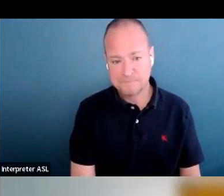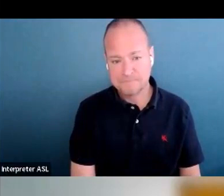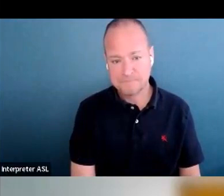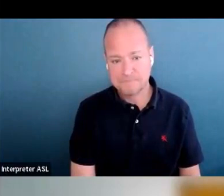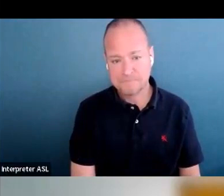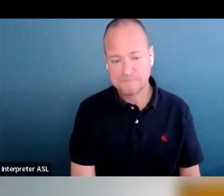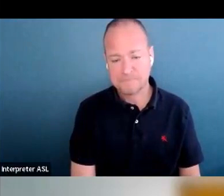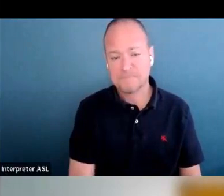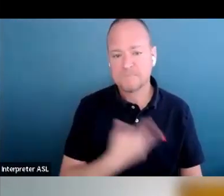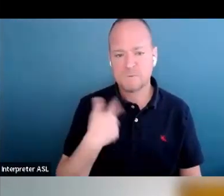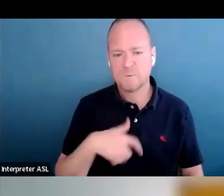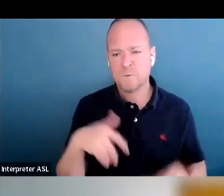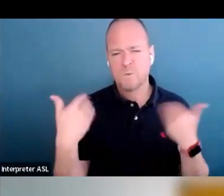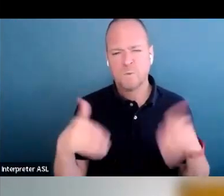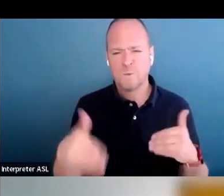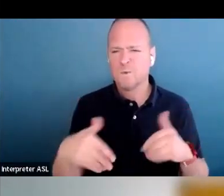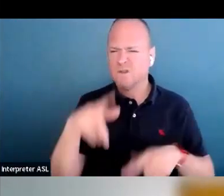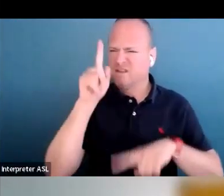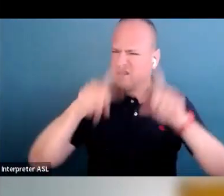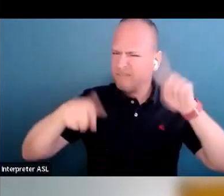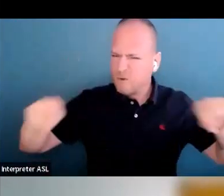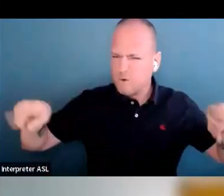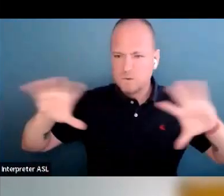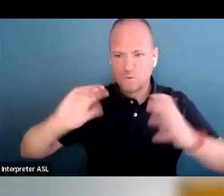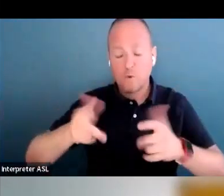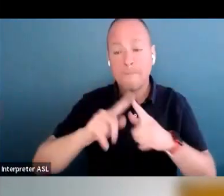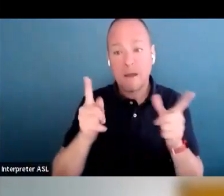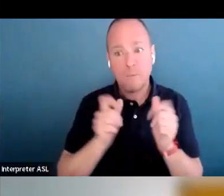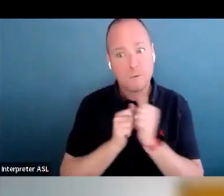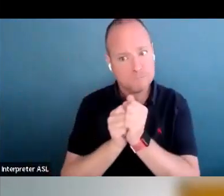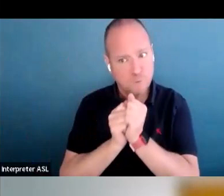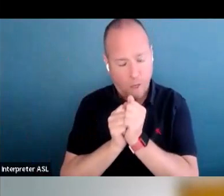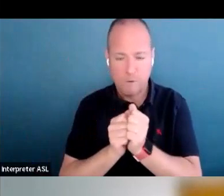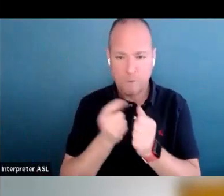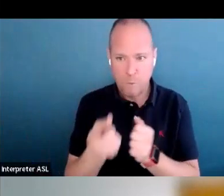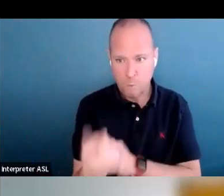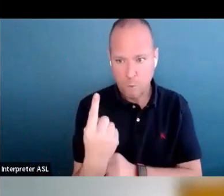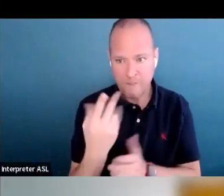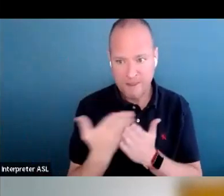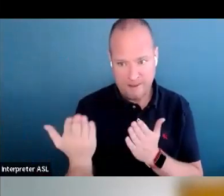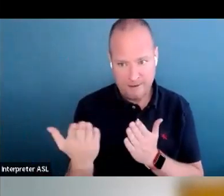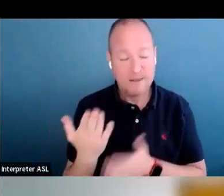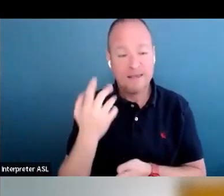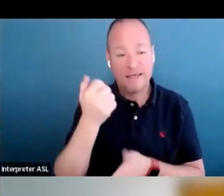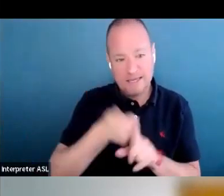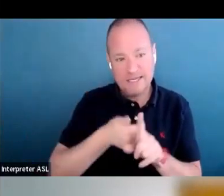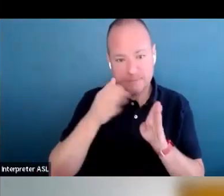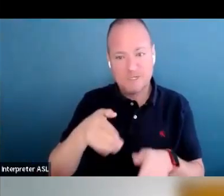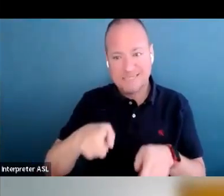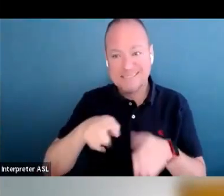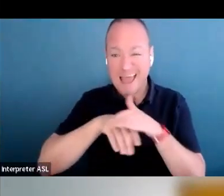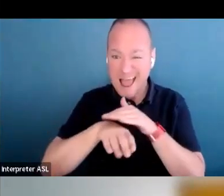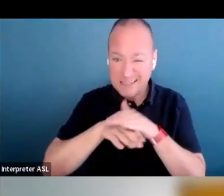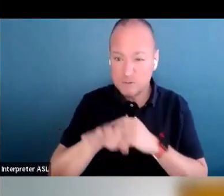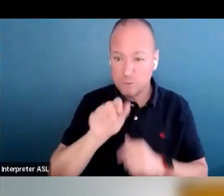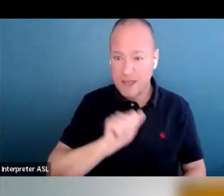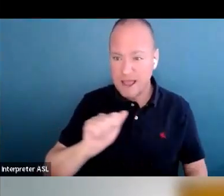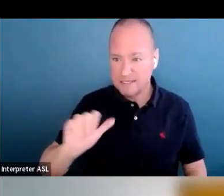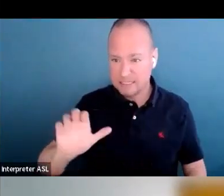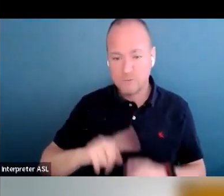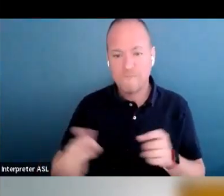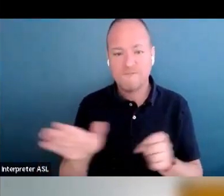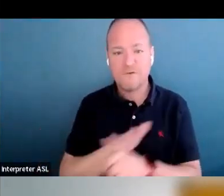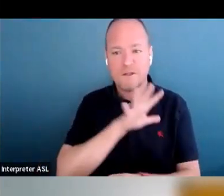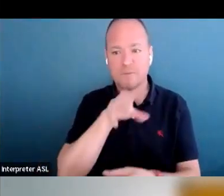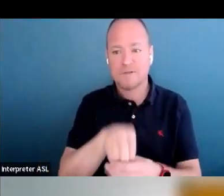We are an incredibly diverse group, but we are united in one thing. Each of us needs access to AAC in order to fully